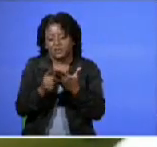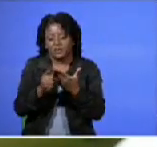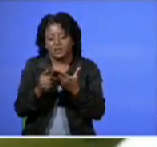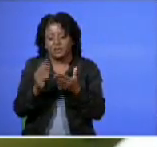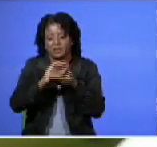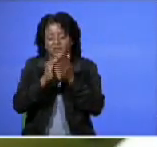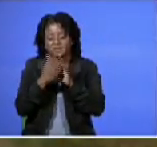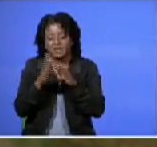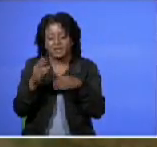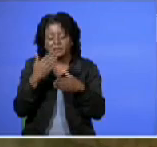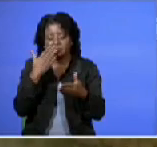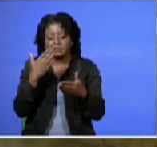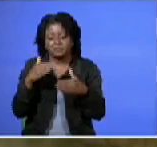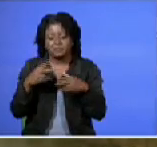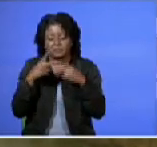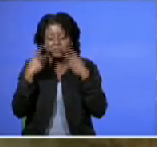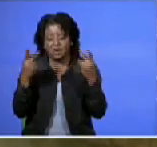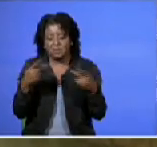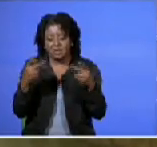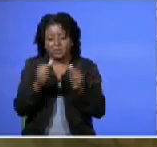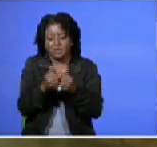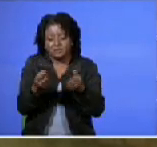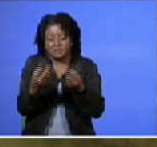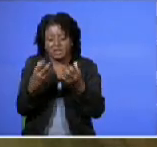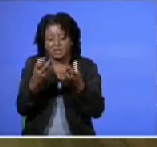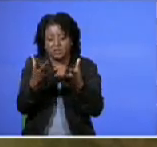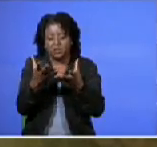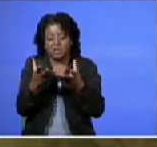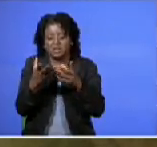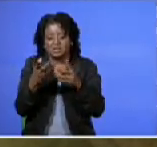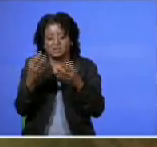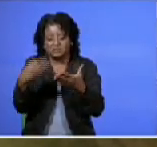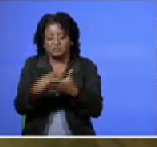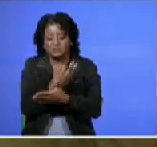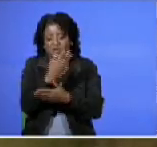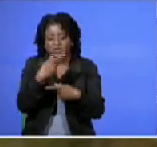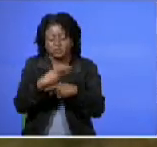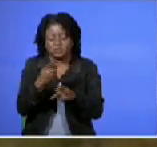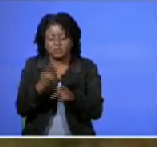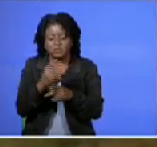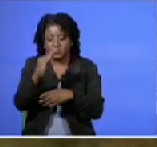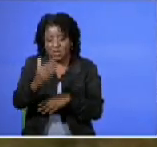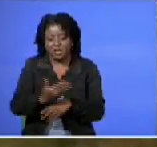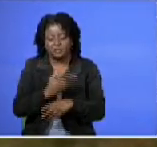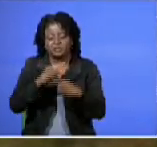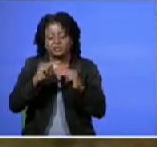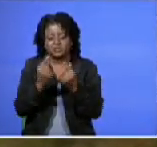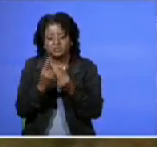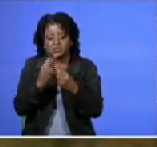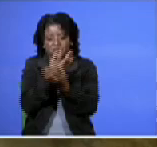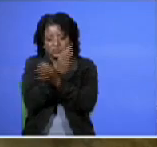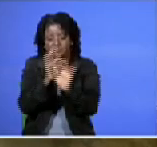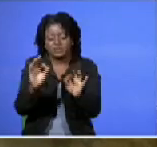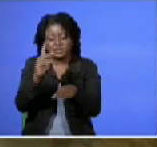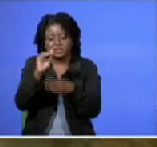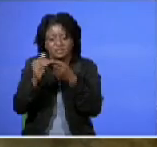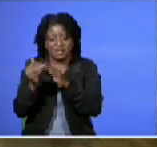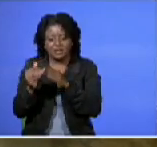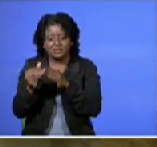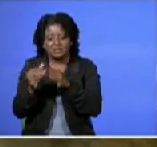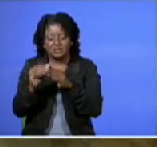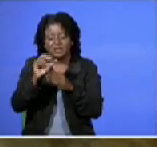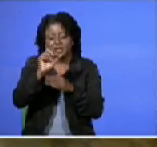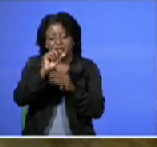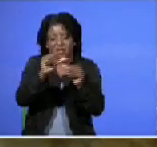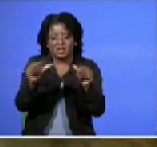many flocking to get their fresh produce. Welcoming the group to Freetown was Area Member of Parliament, the Honorable Dionisio